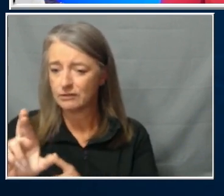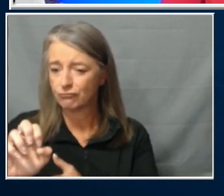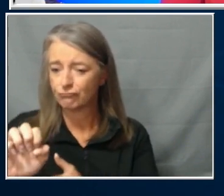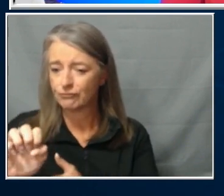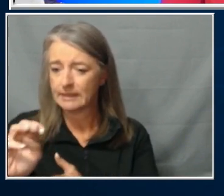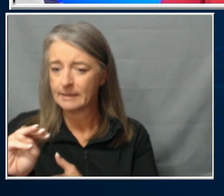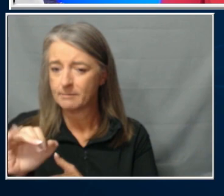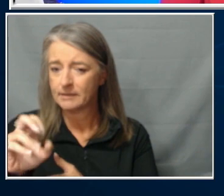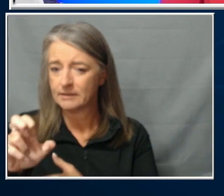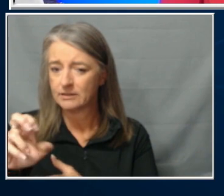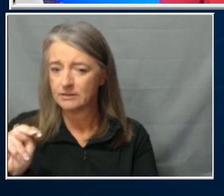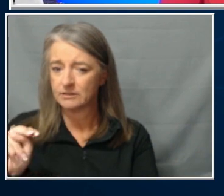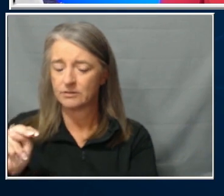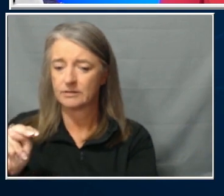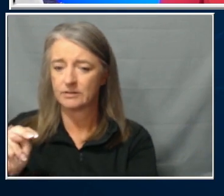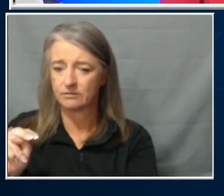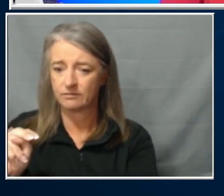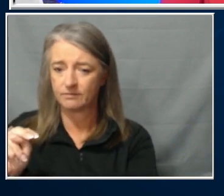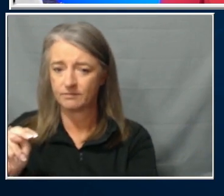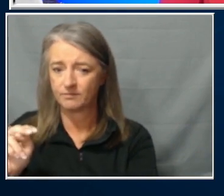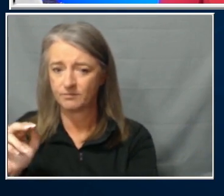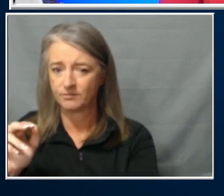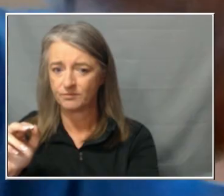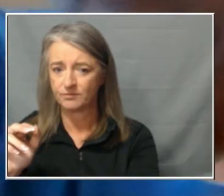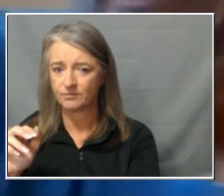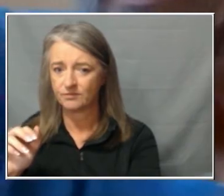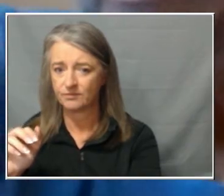How are you feeling since going into remission?